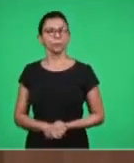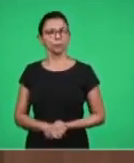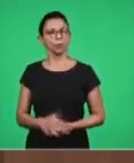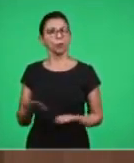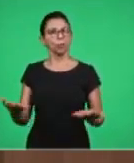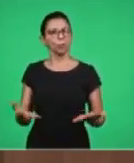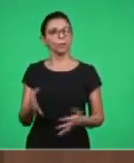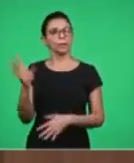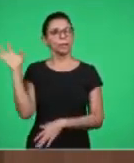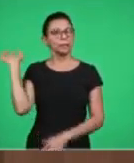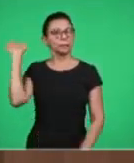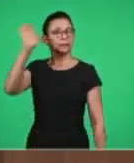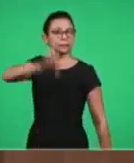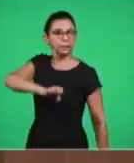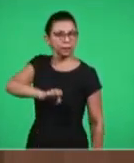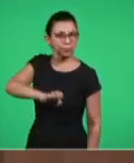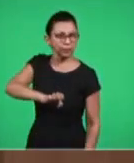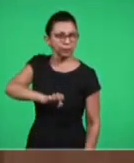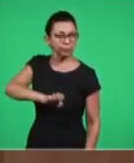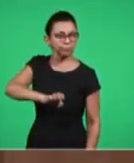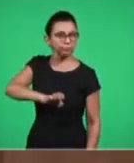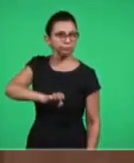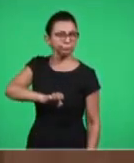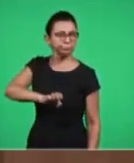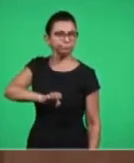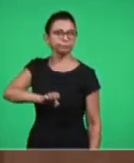this stoning of Stephen and others.